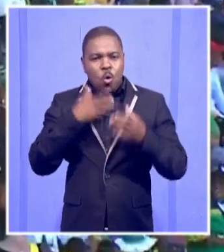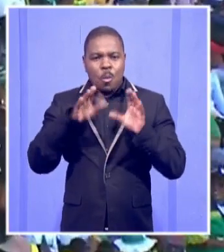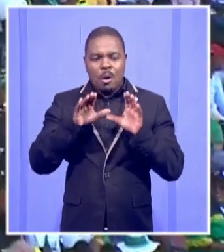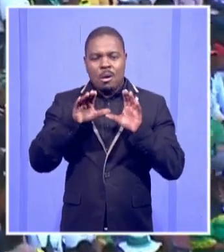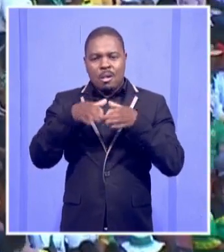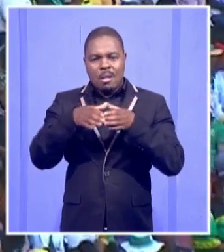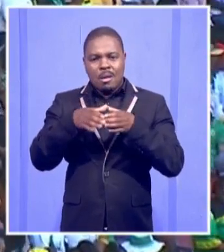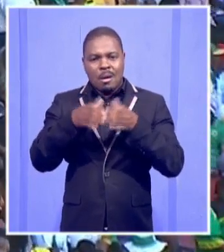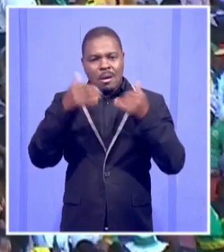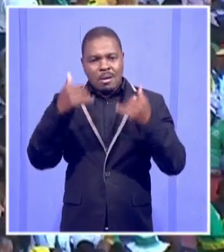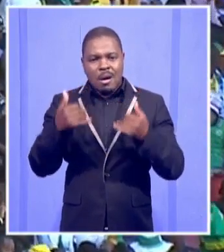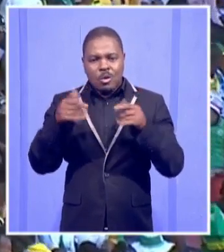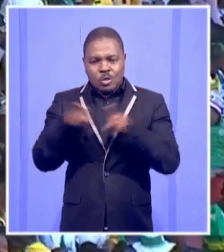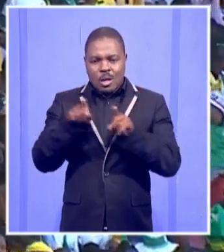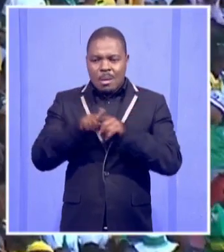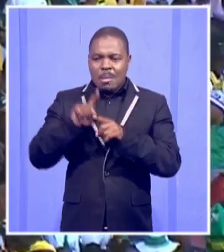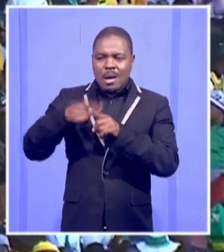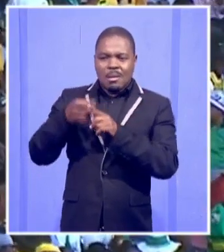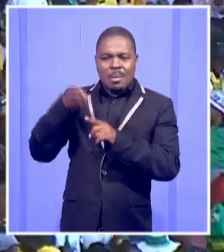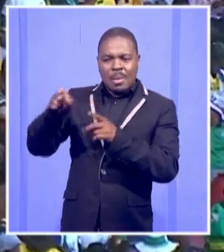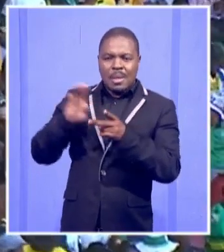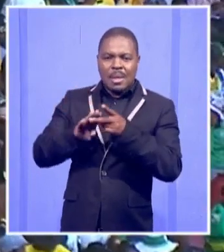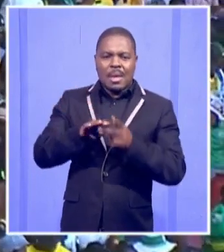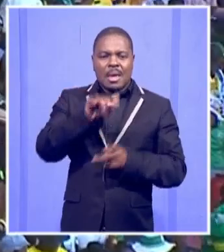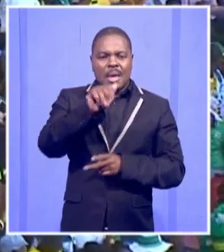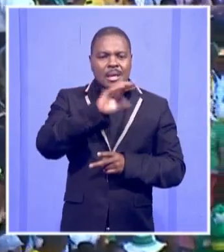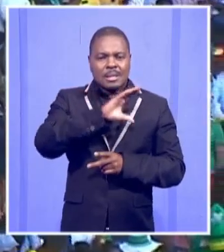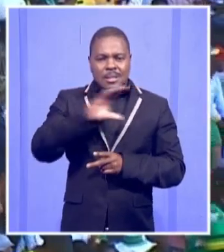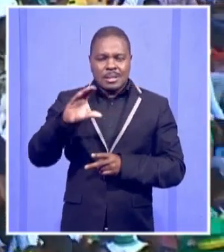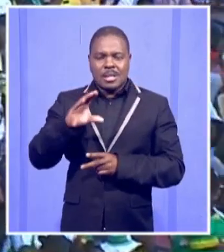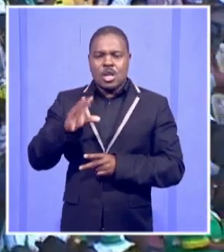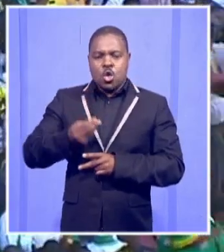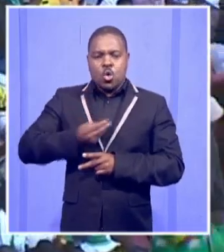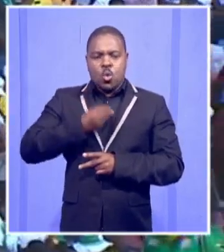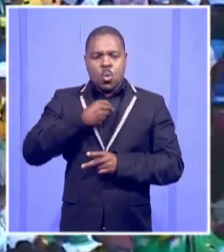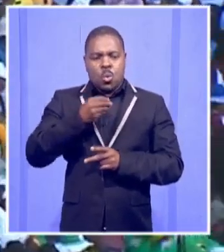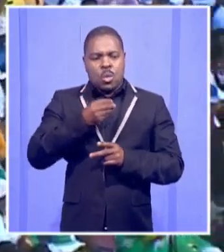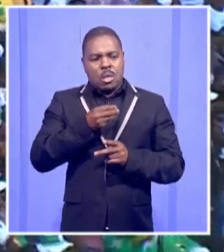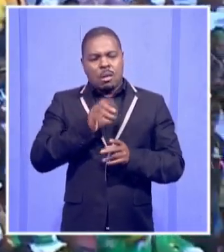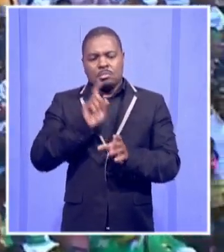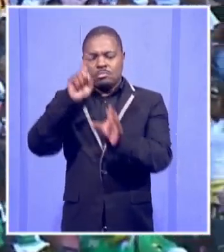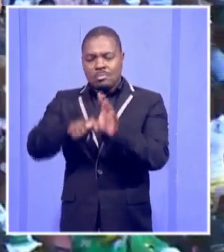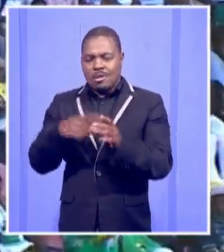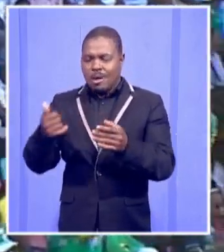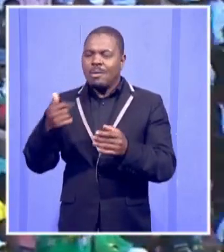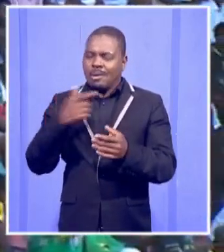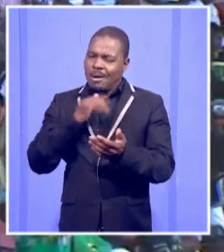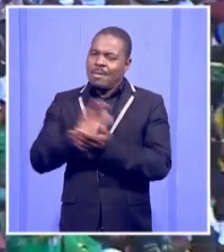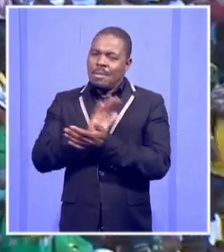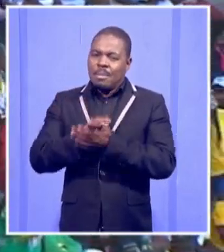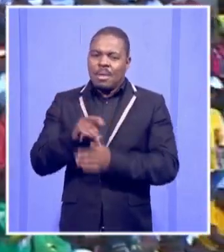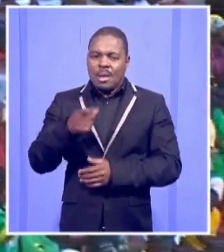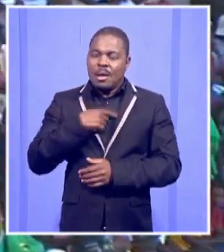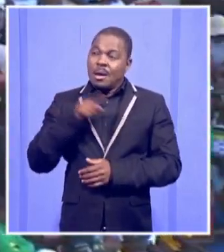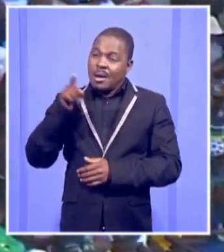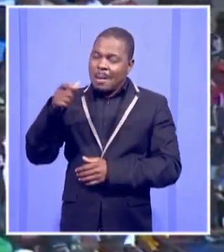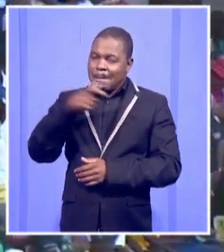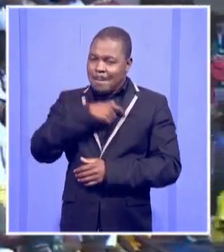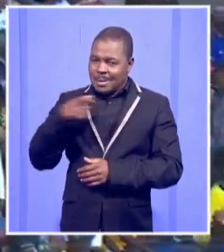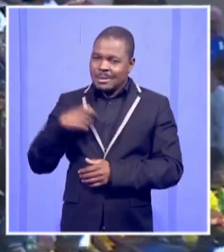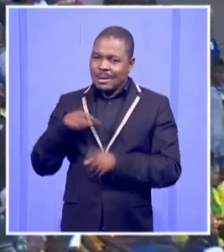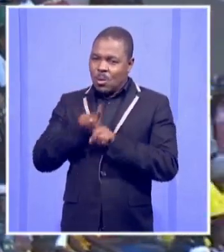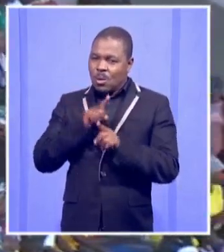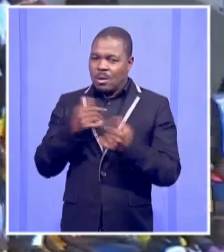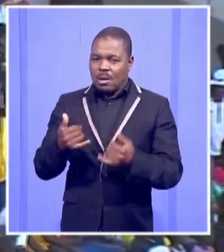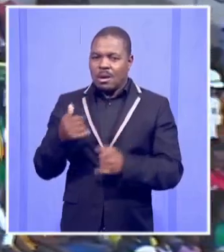kule cabinet enayo nema-ANC Youth League graduate le anayo sengiyathemba kuyo yonke lento lesifunayo kupresident njengoba